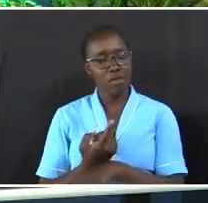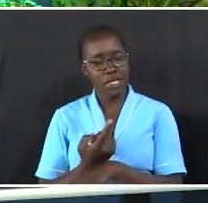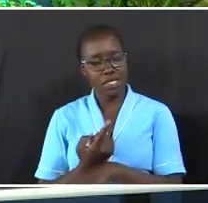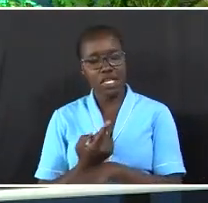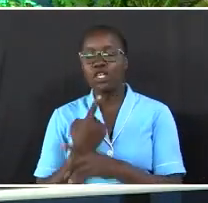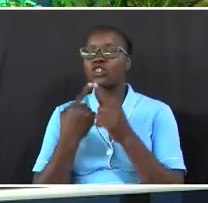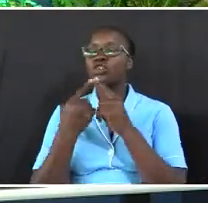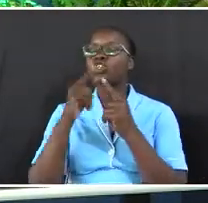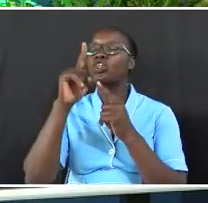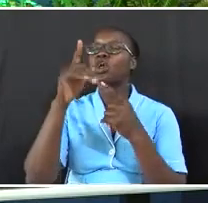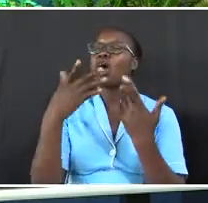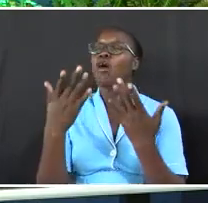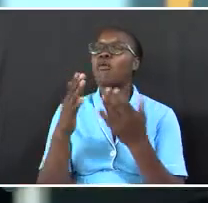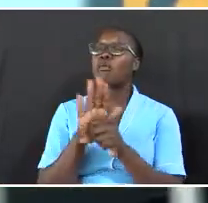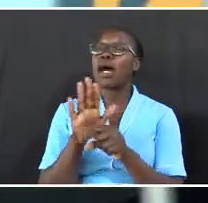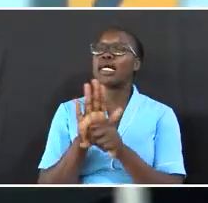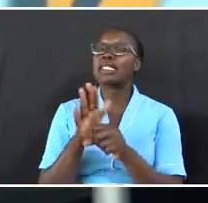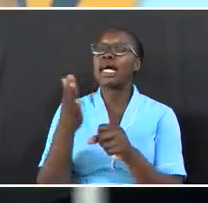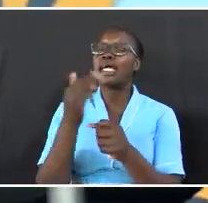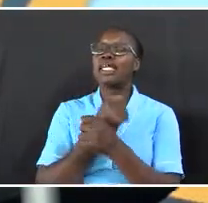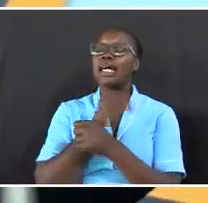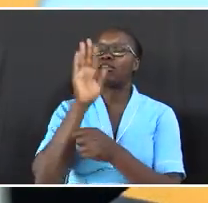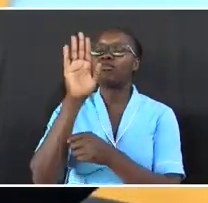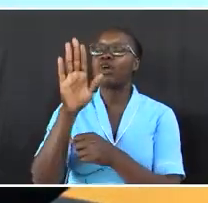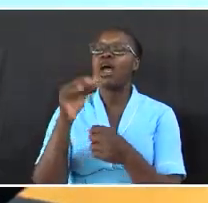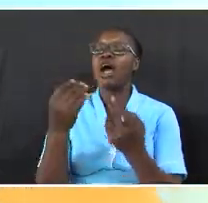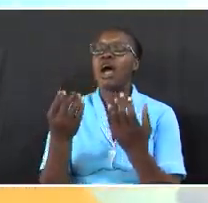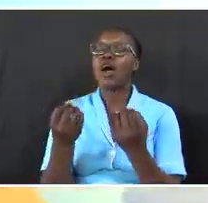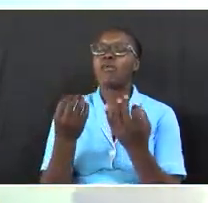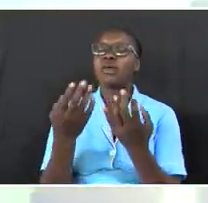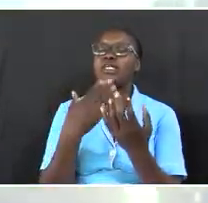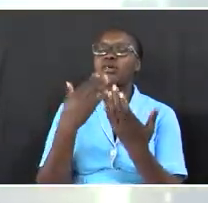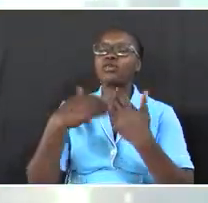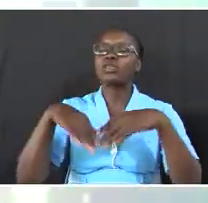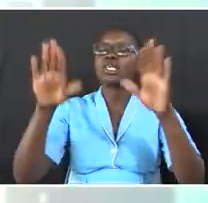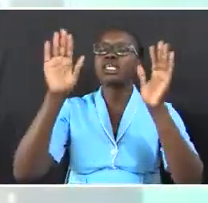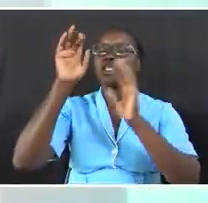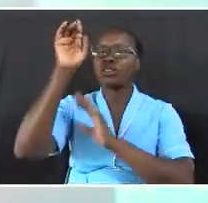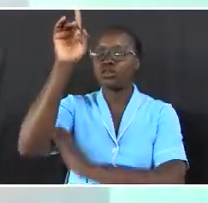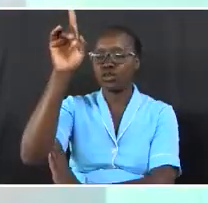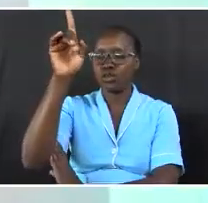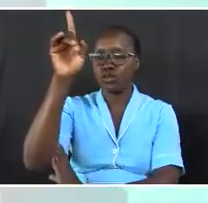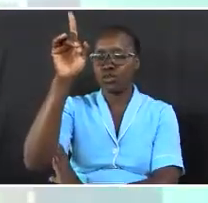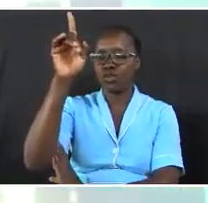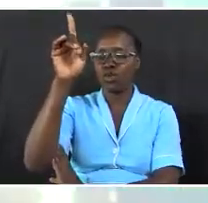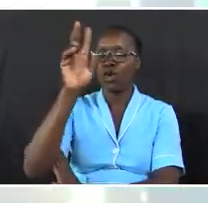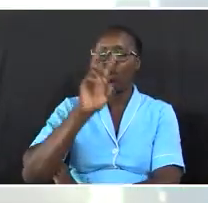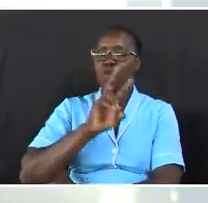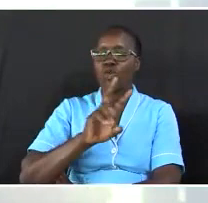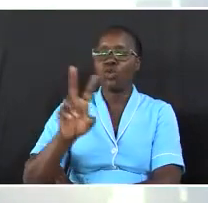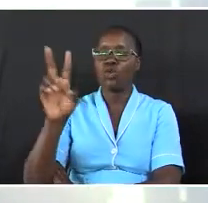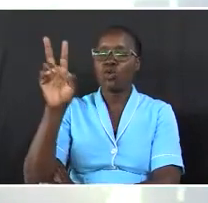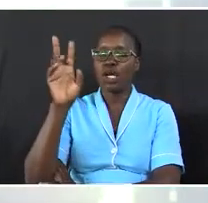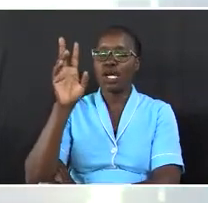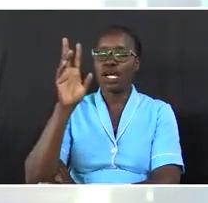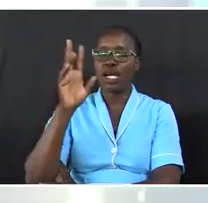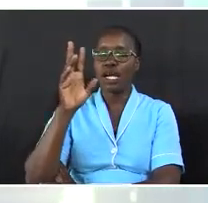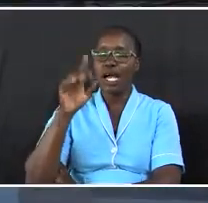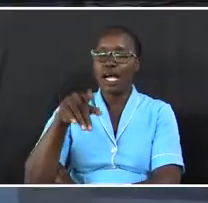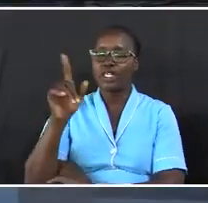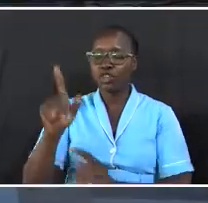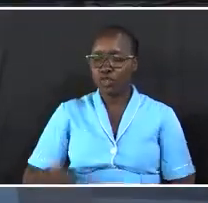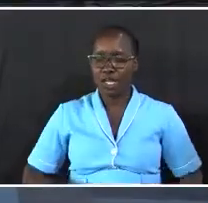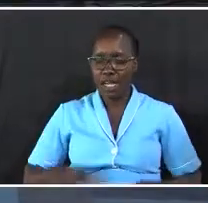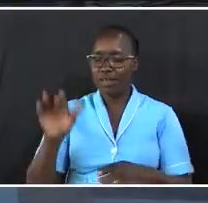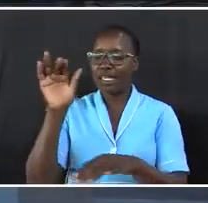to tell you how much I love you, how much I want to surrender to you. Look and at your life